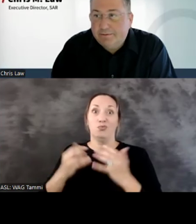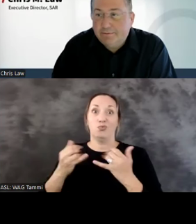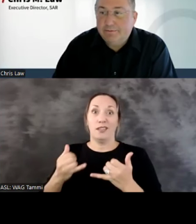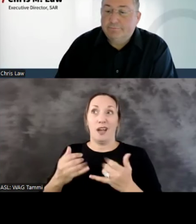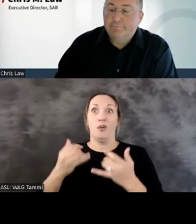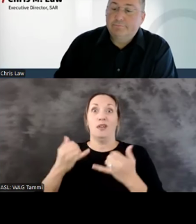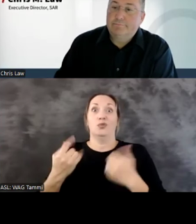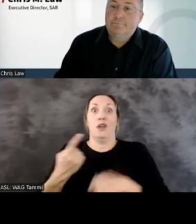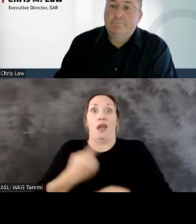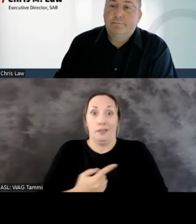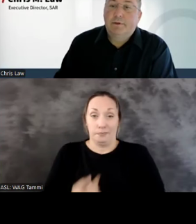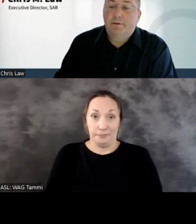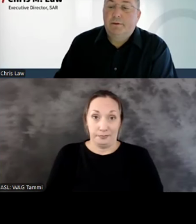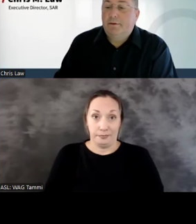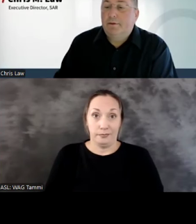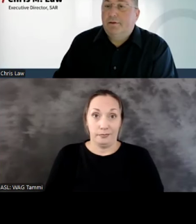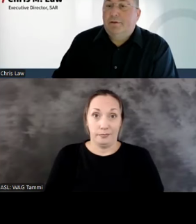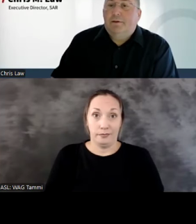today.